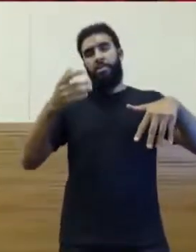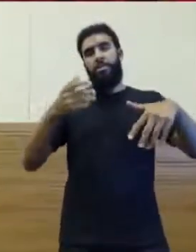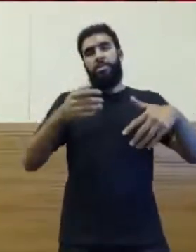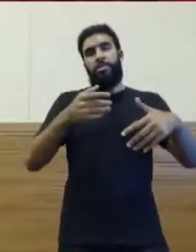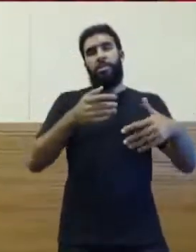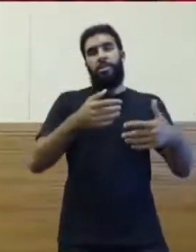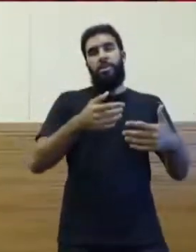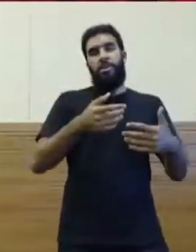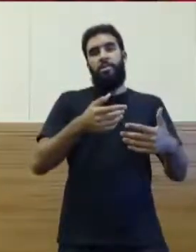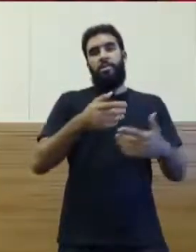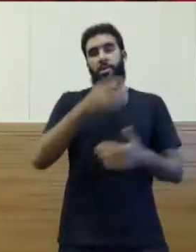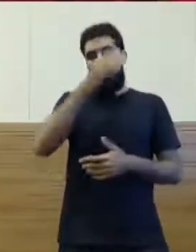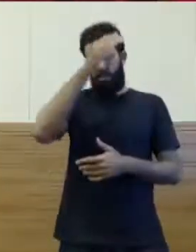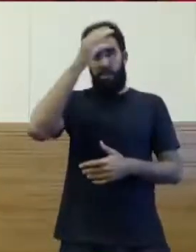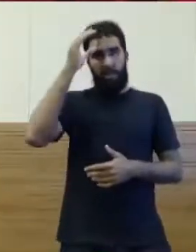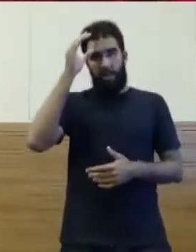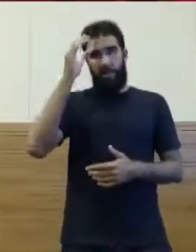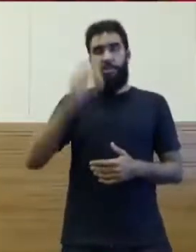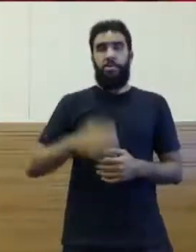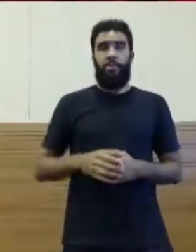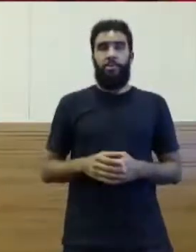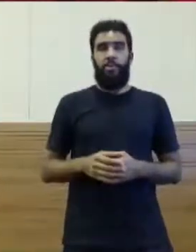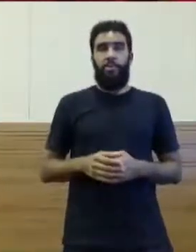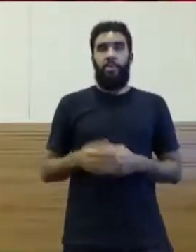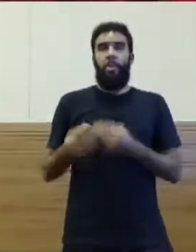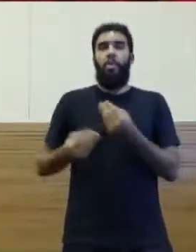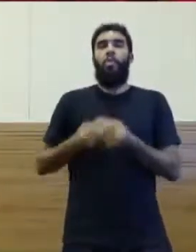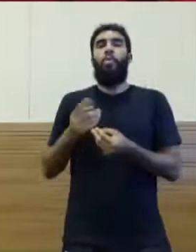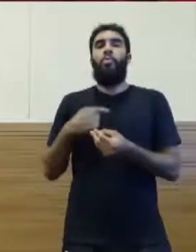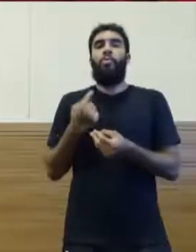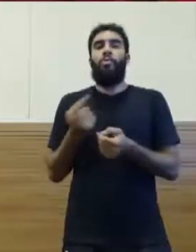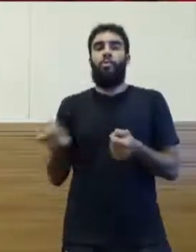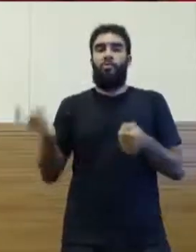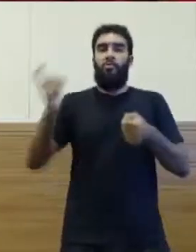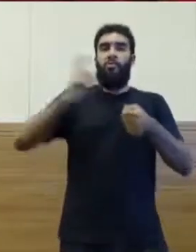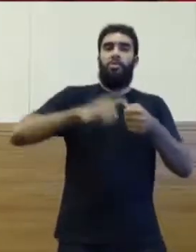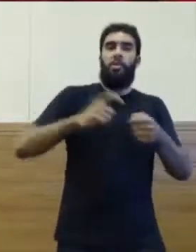to see for this updating,